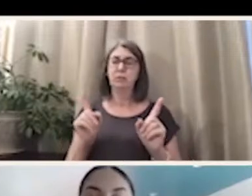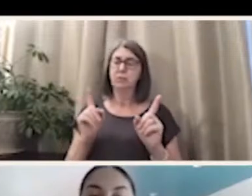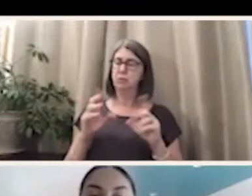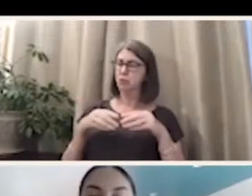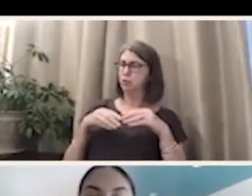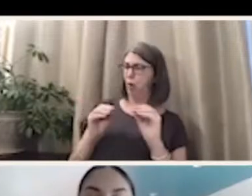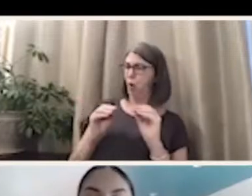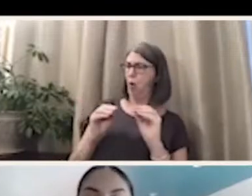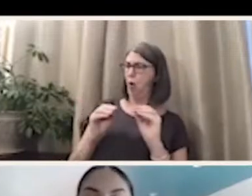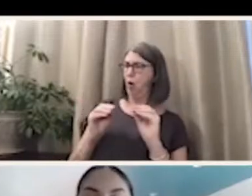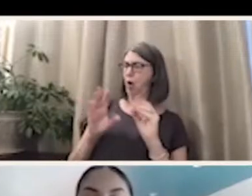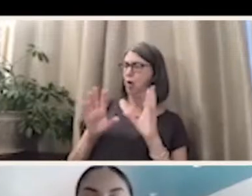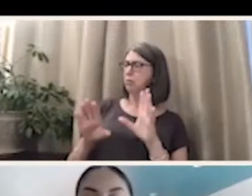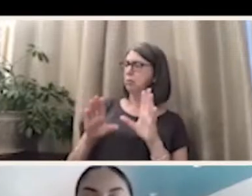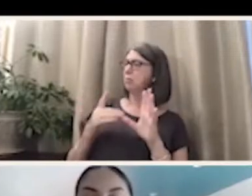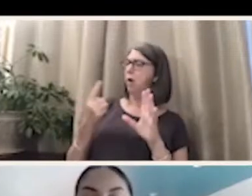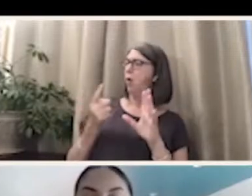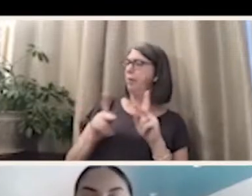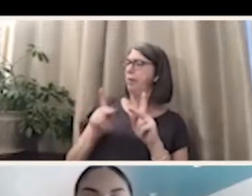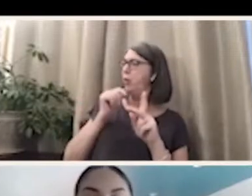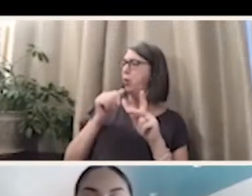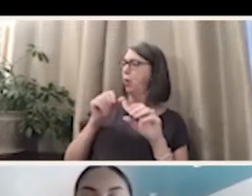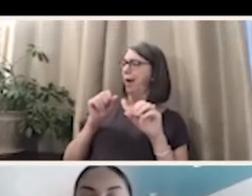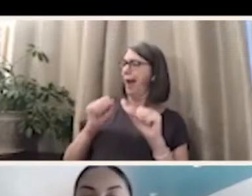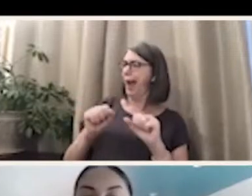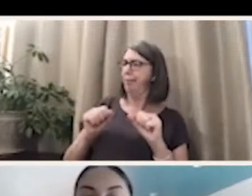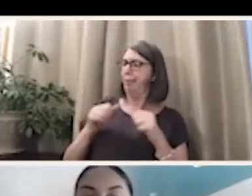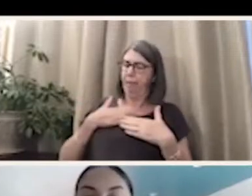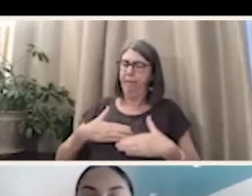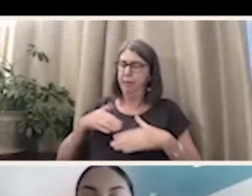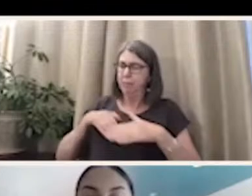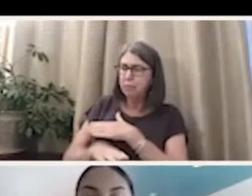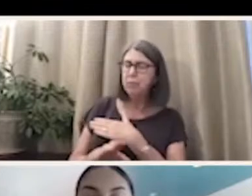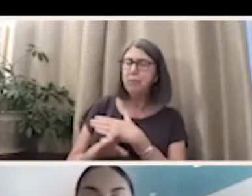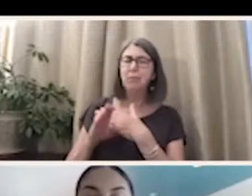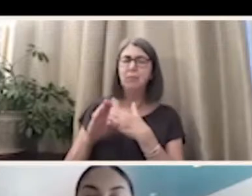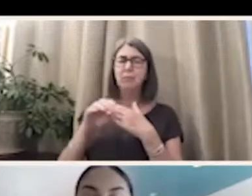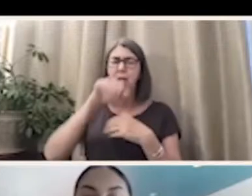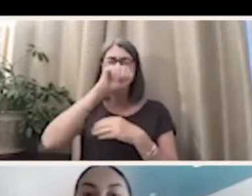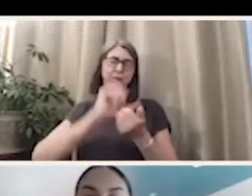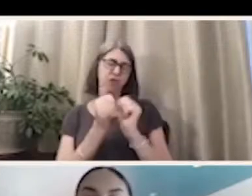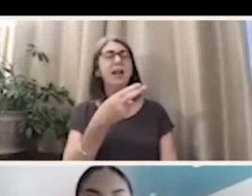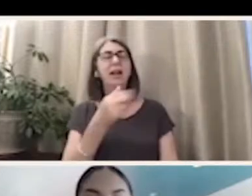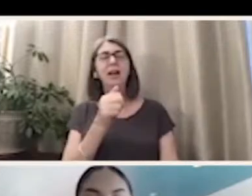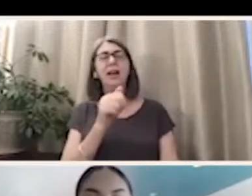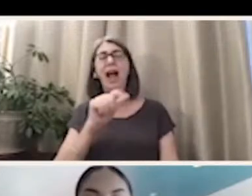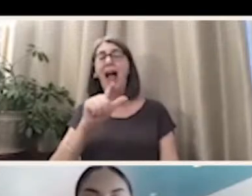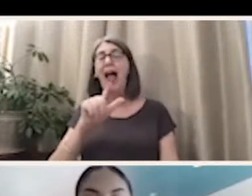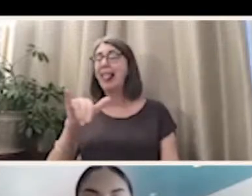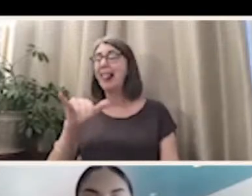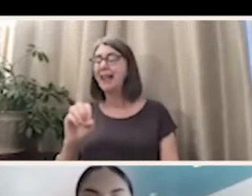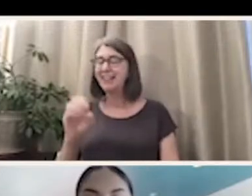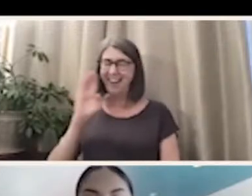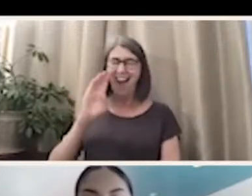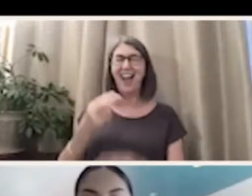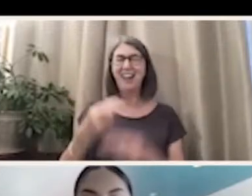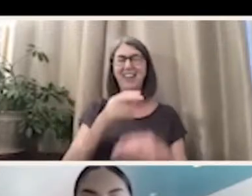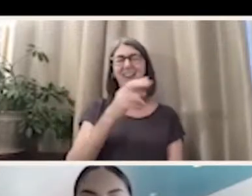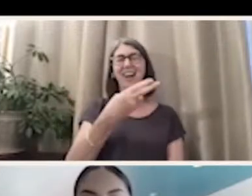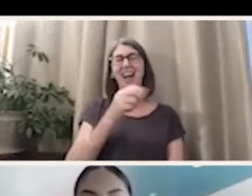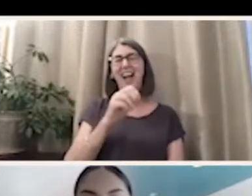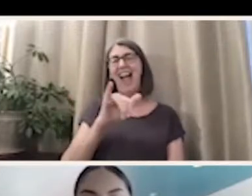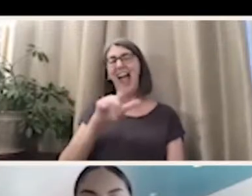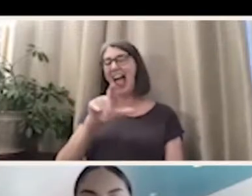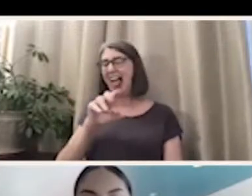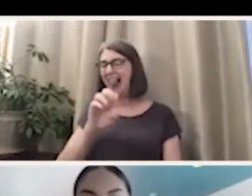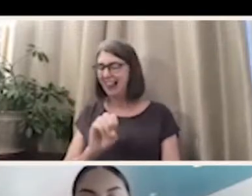Different stores that are only catered to people who are able. And I would love to change that. Hi, my name is Tally Bonner.